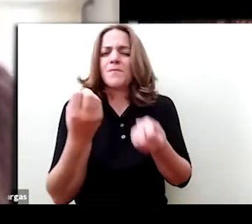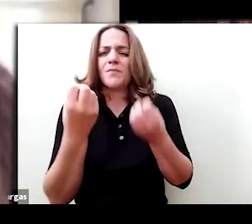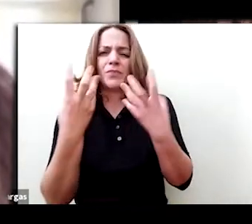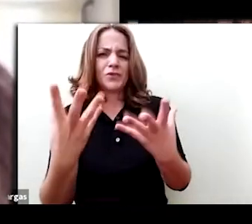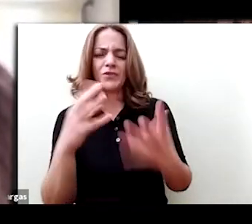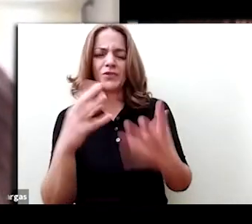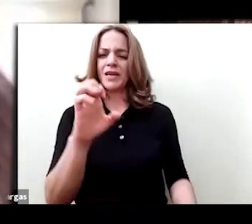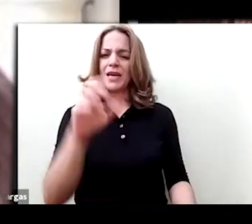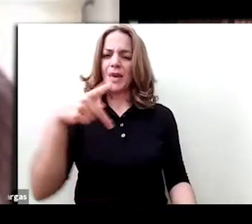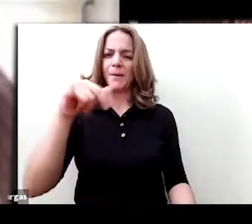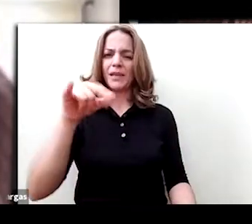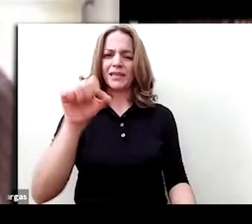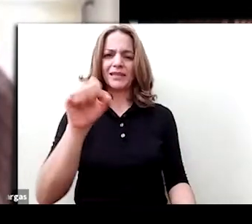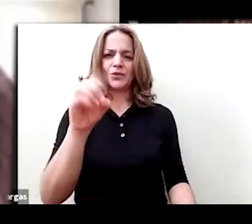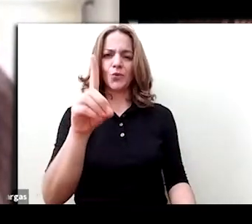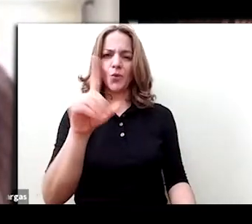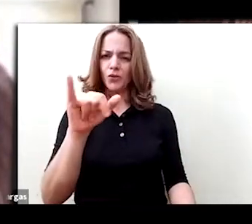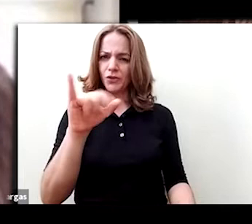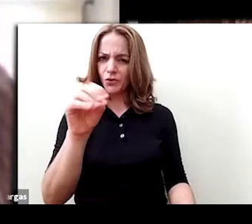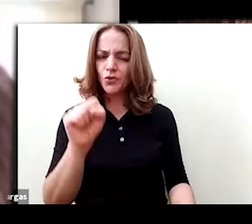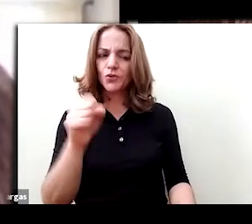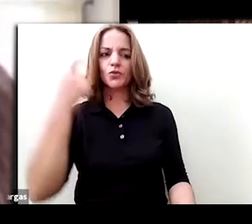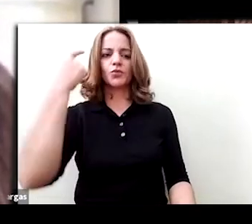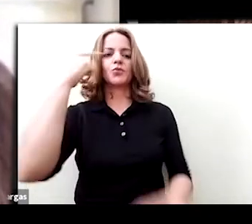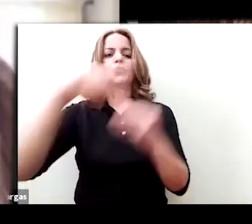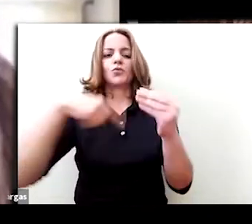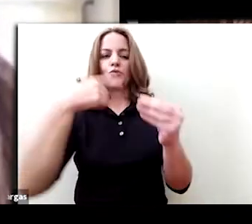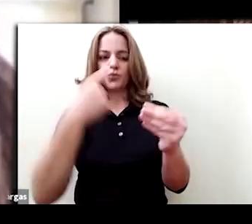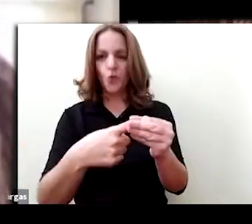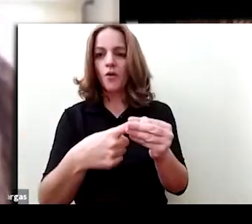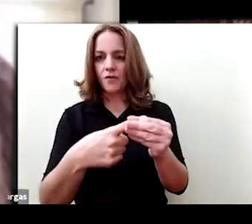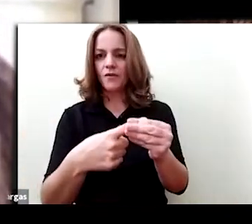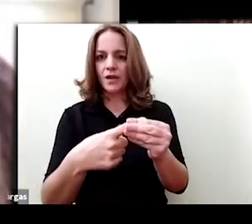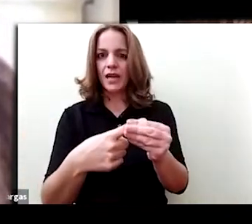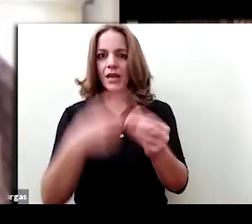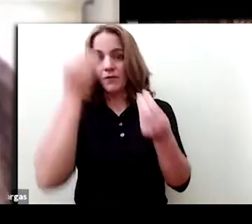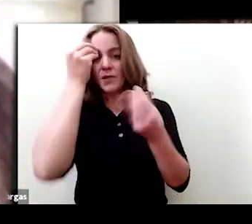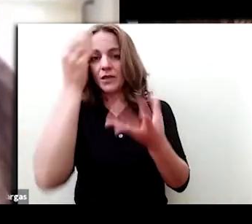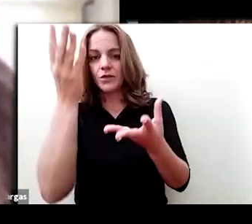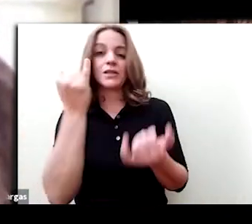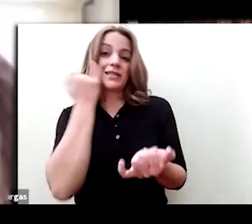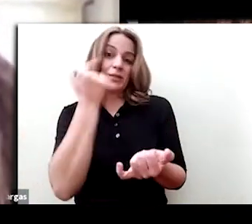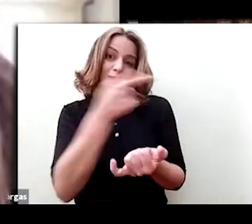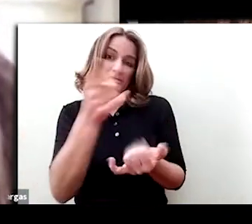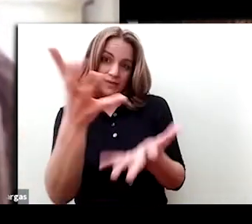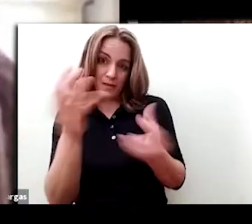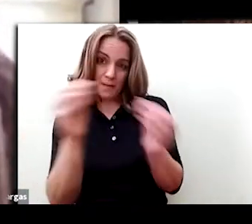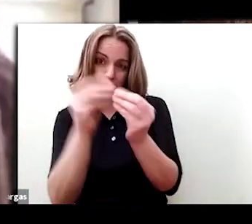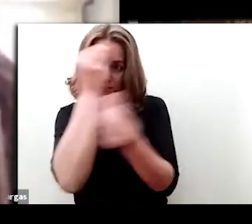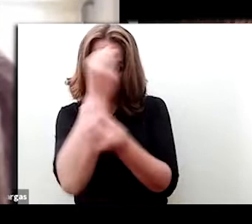home. So I'm just going to drop that link in the chat in case folks do want to watch that. But this was